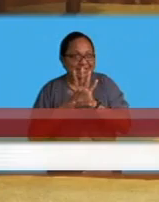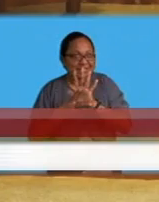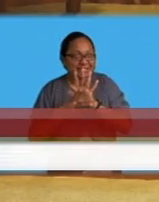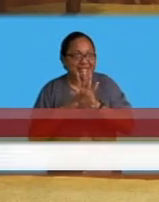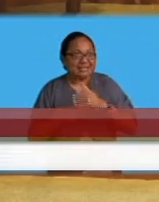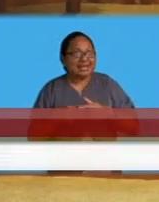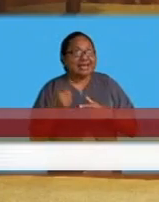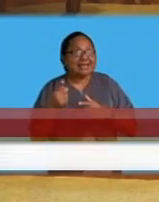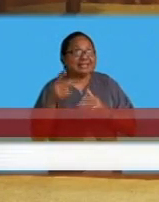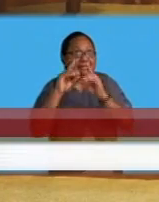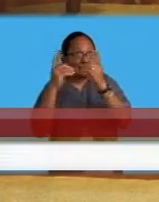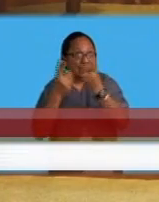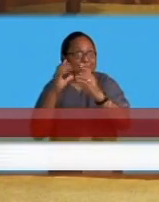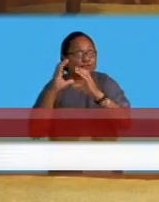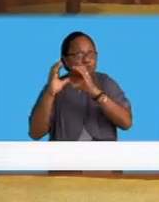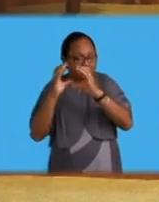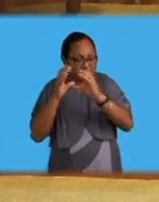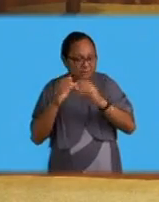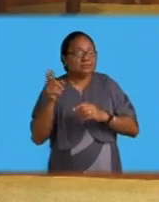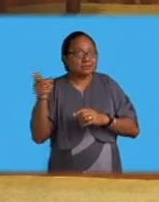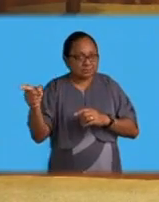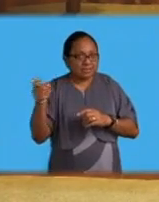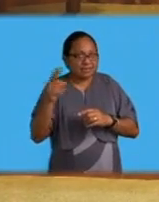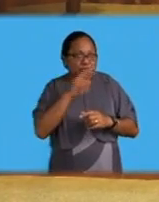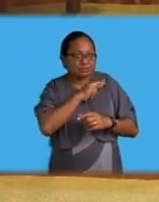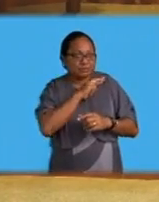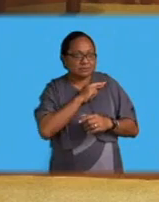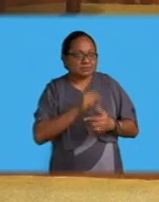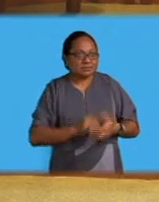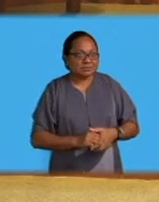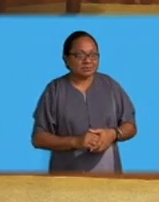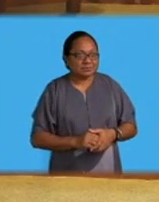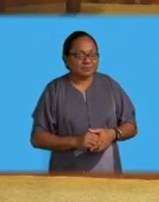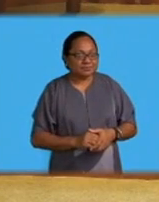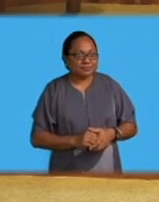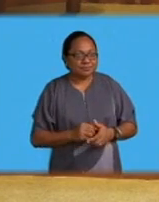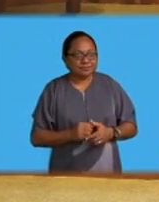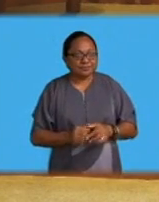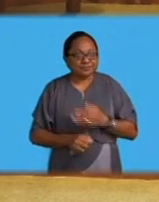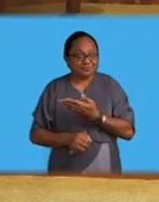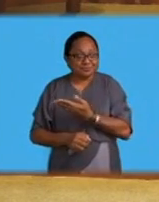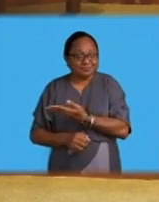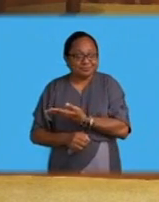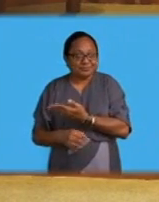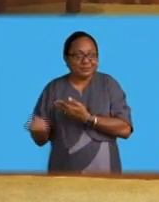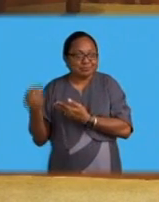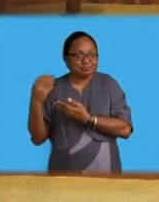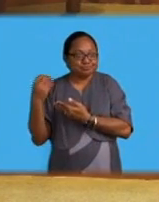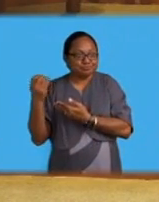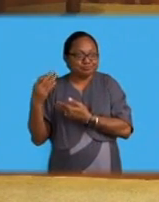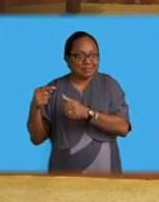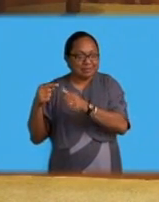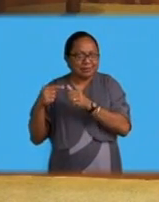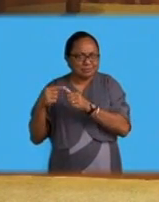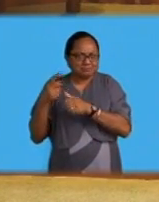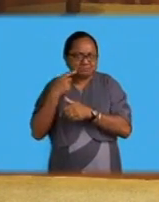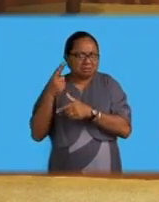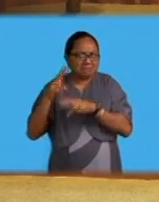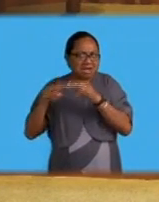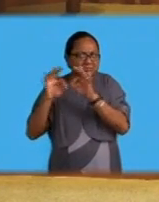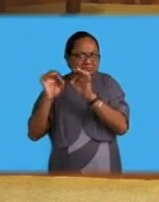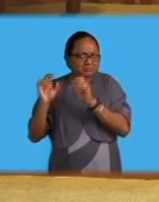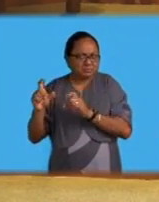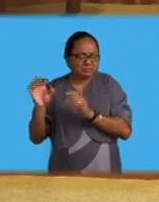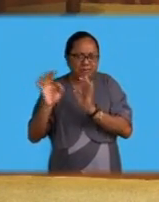Department of Communication. It's not managing. It's separate to FBC. I've said it in my statement. Yeah, but